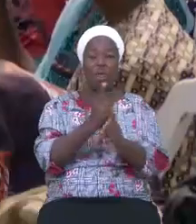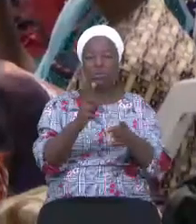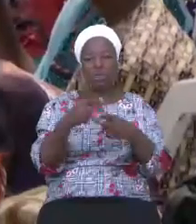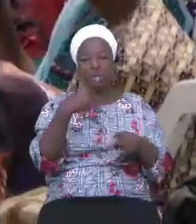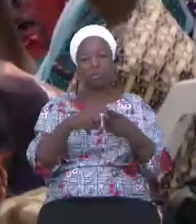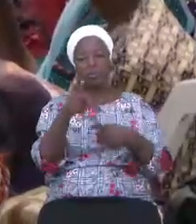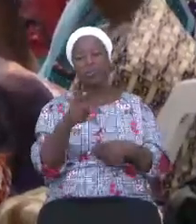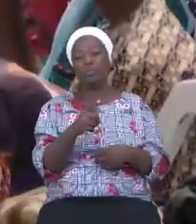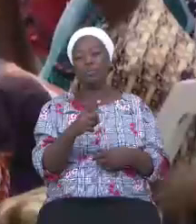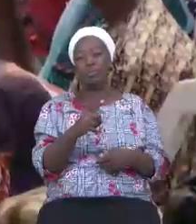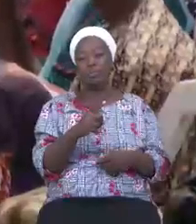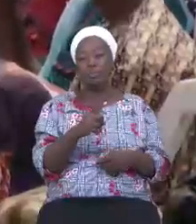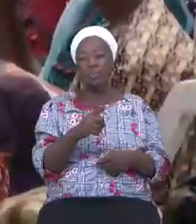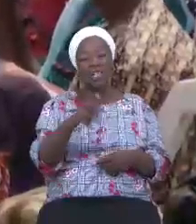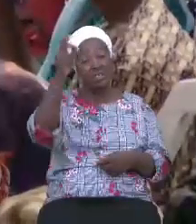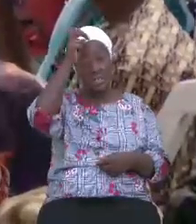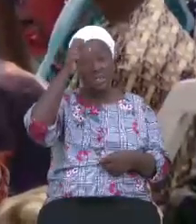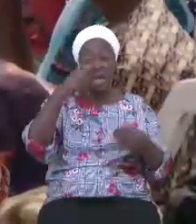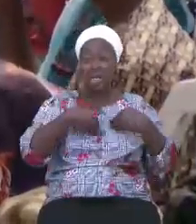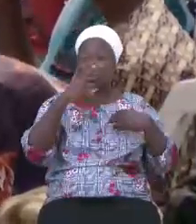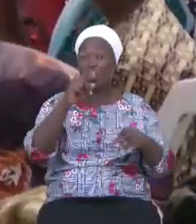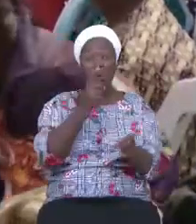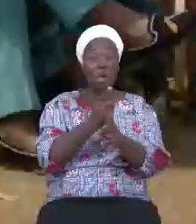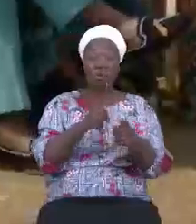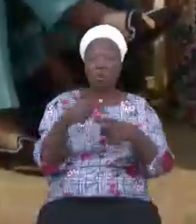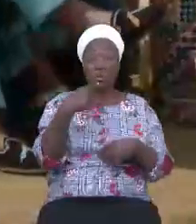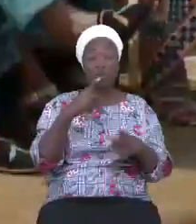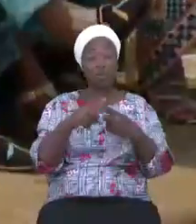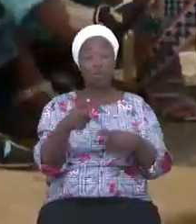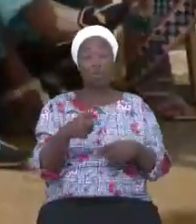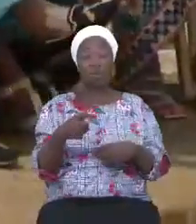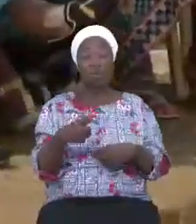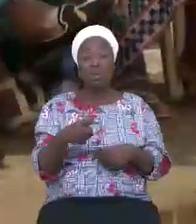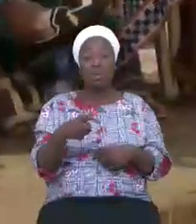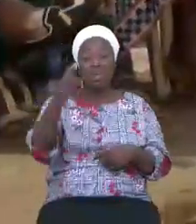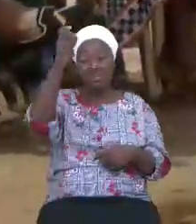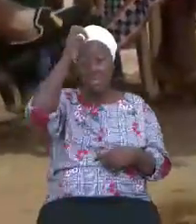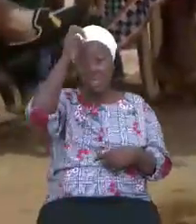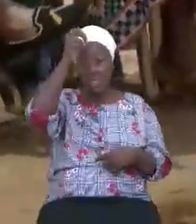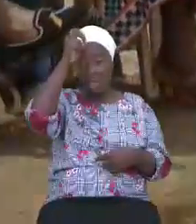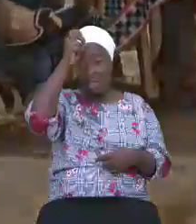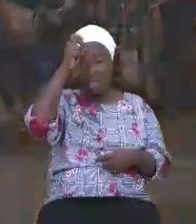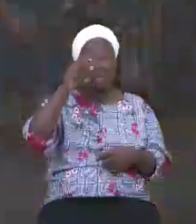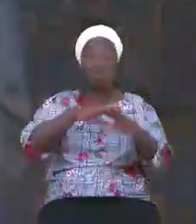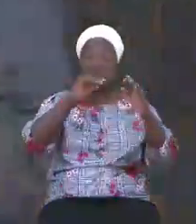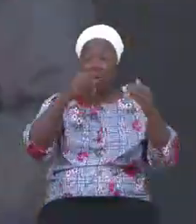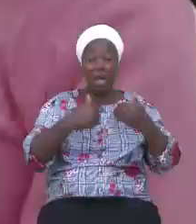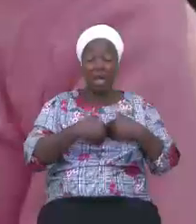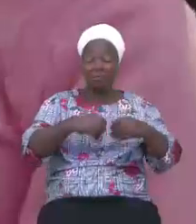you. Satan has no right to speak to you. Demons have no right to speak to